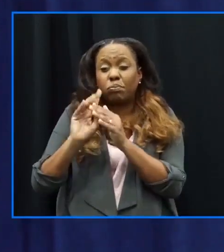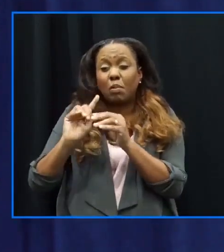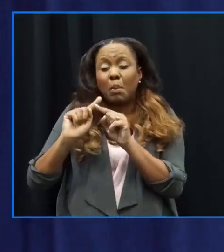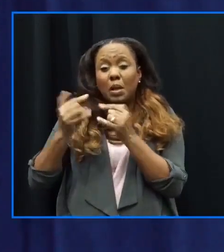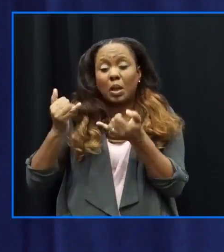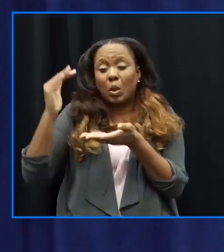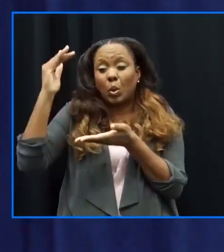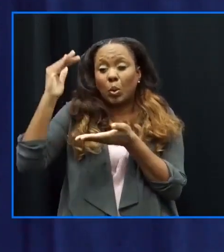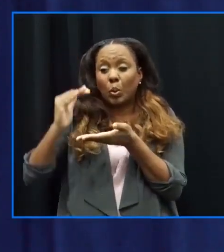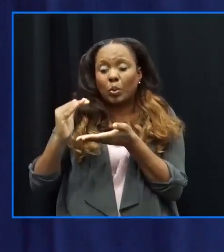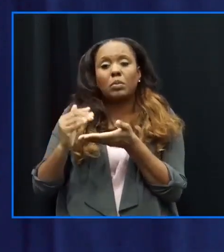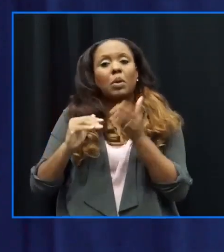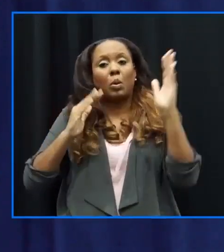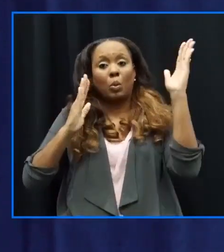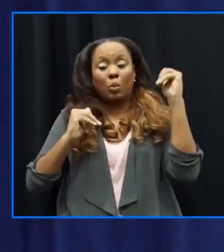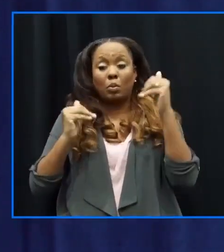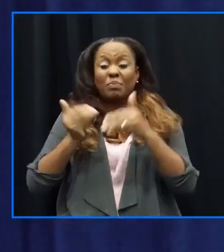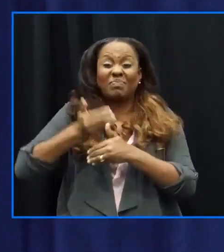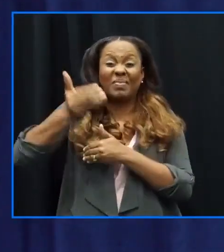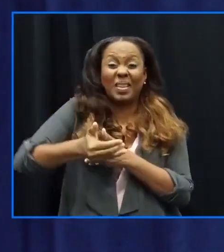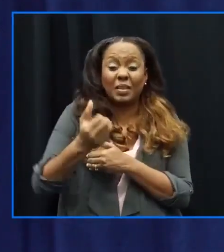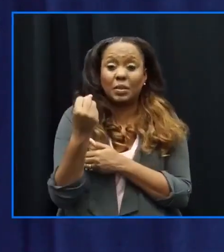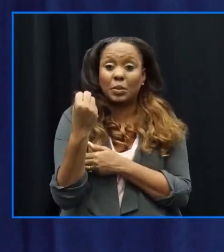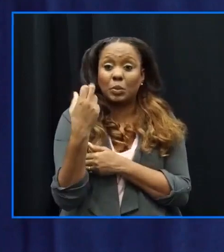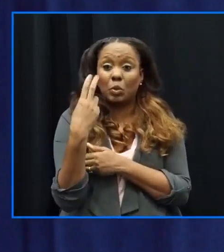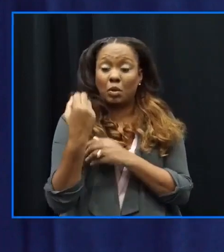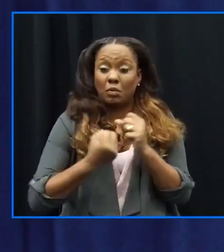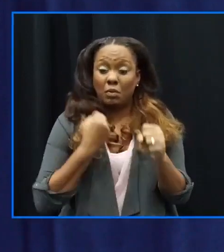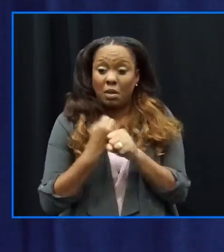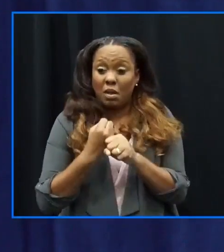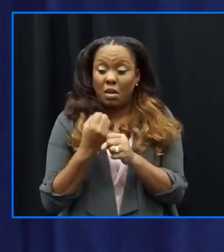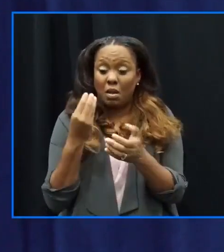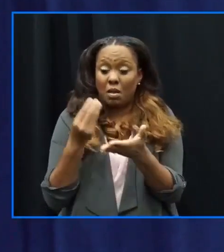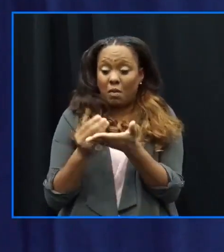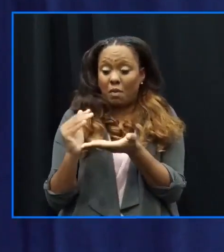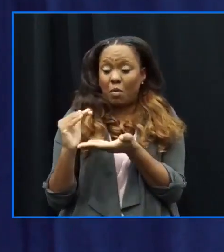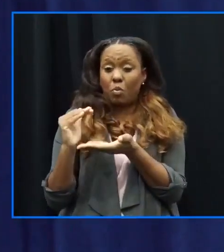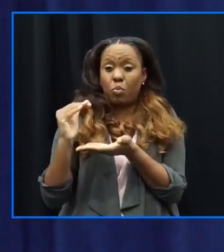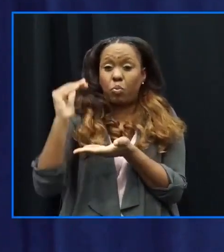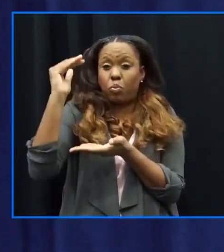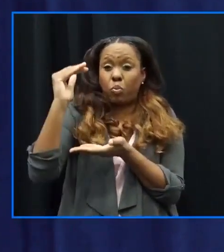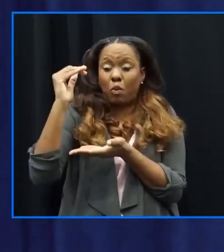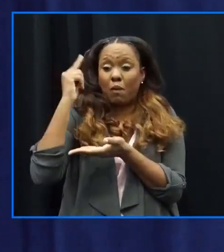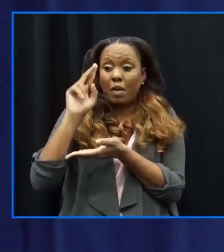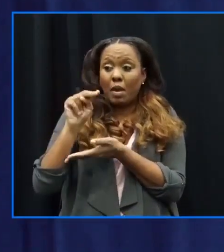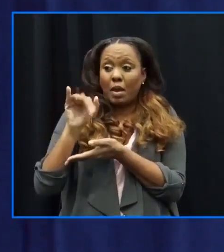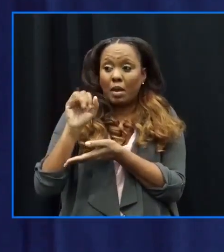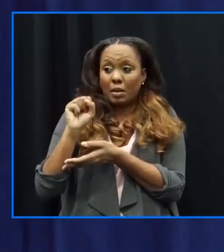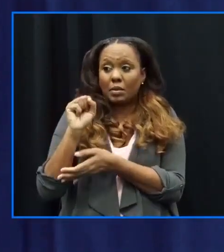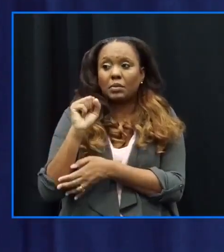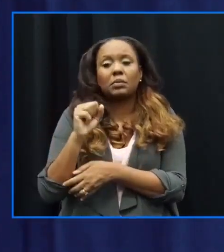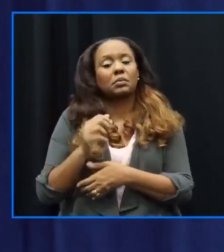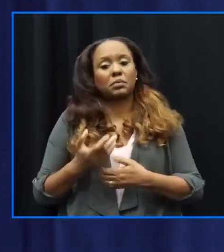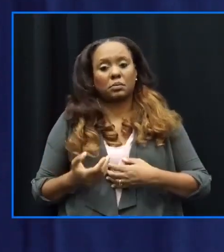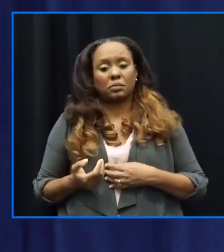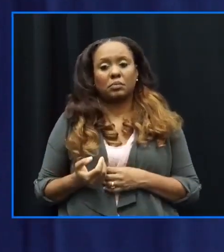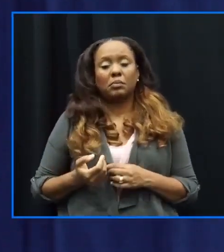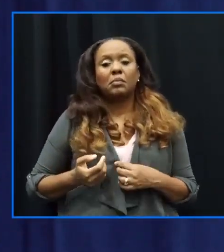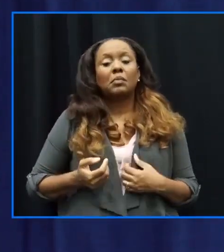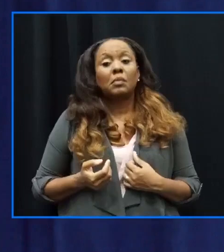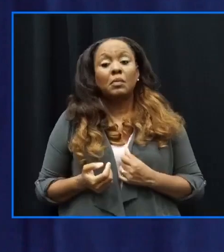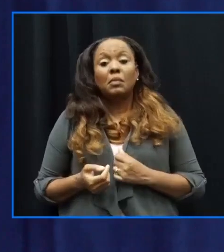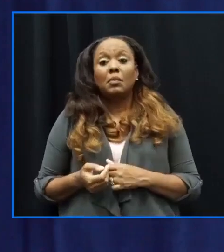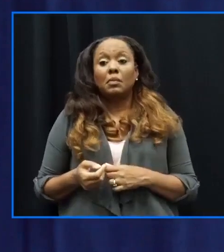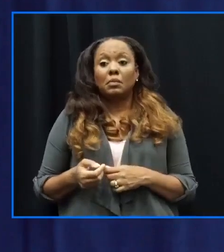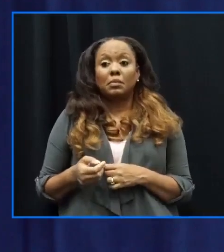challenged in a crisis position and a fund being depleted does not mean that NIS will no longer exist it just means that